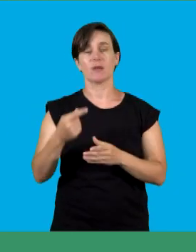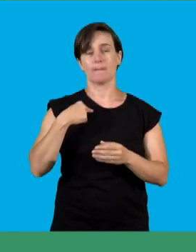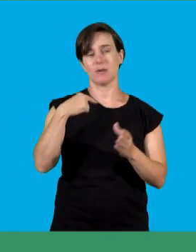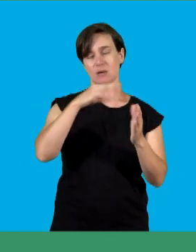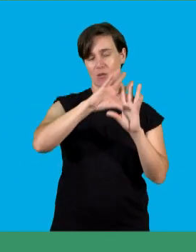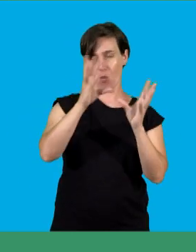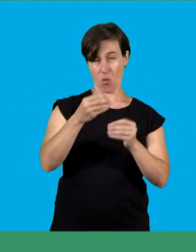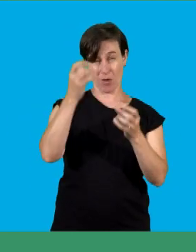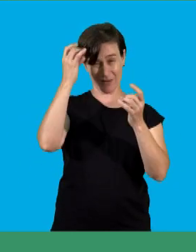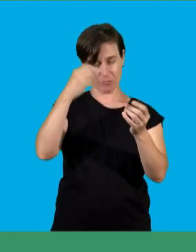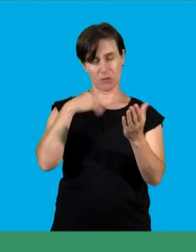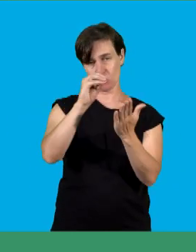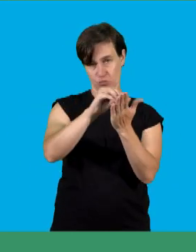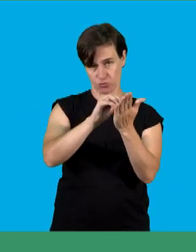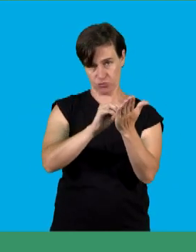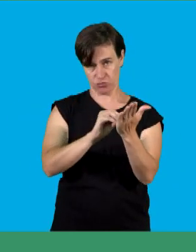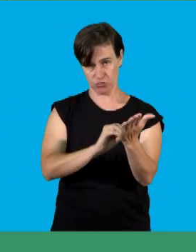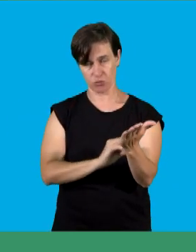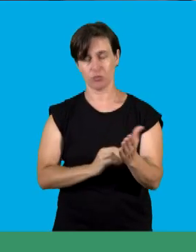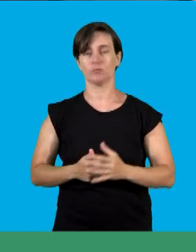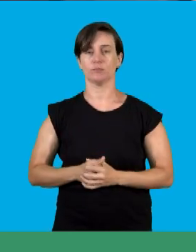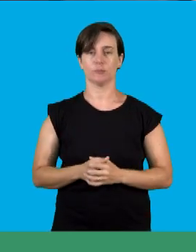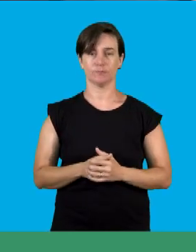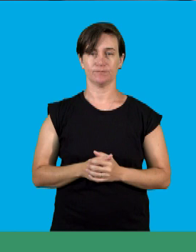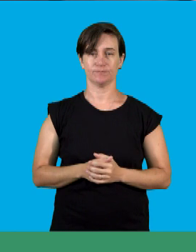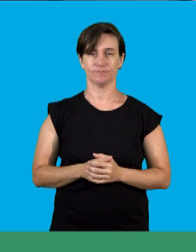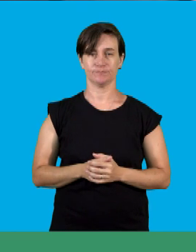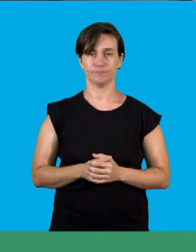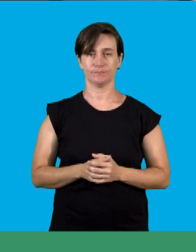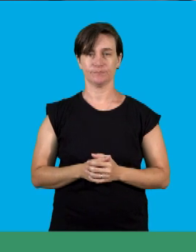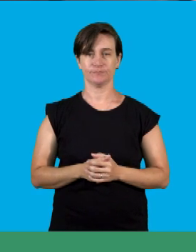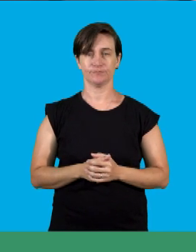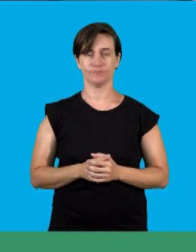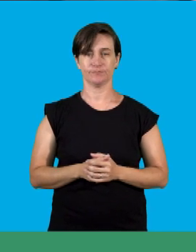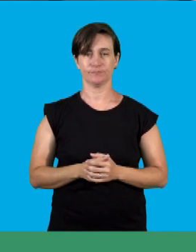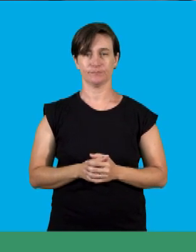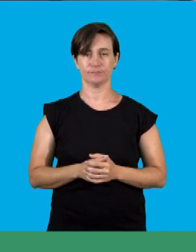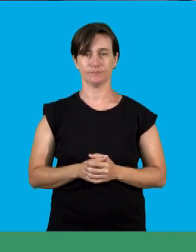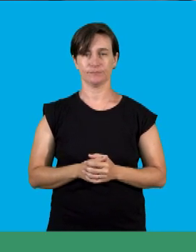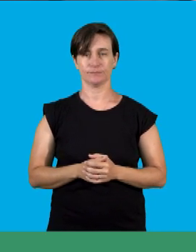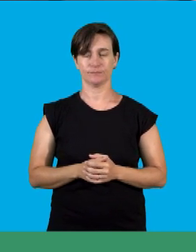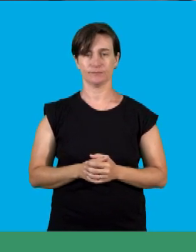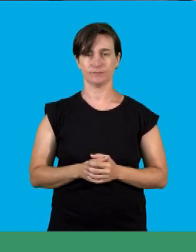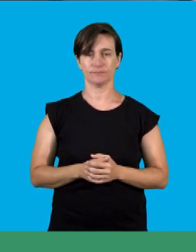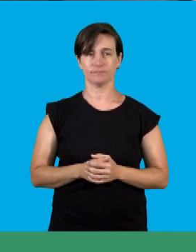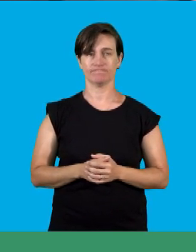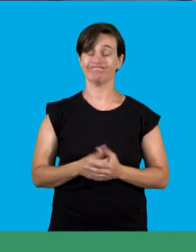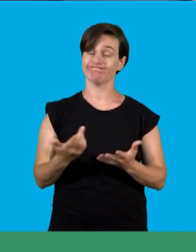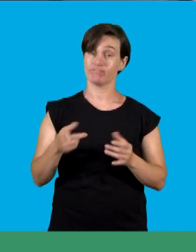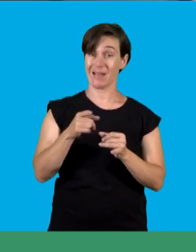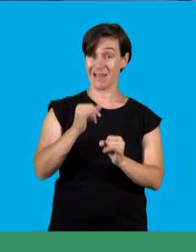get the responses from who? From the interviewees. Right. With